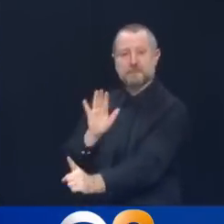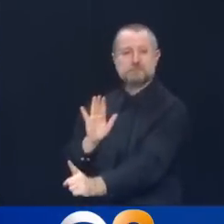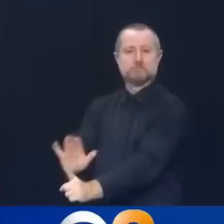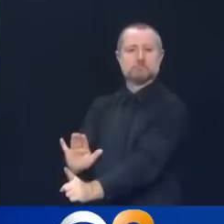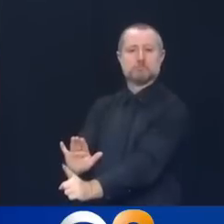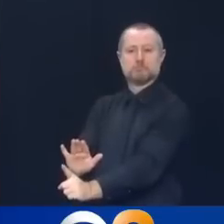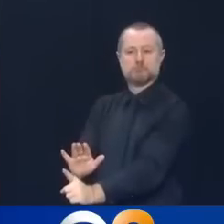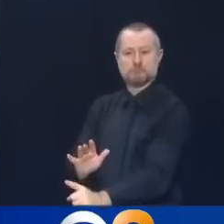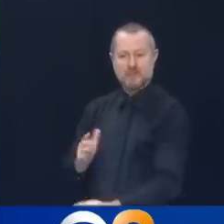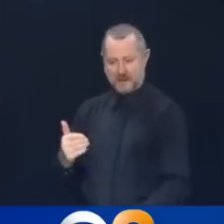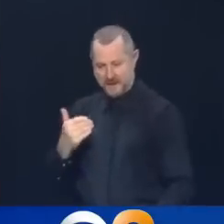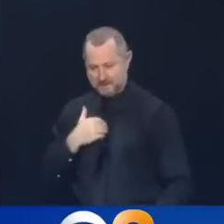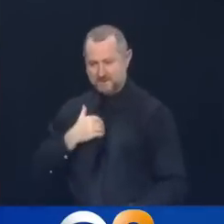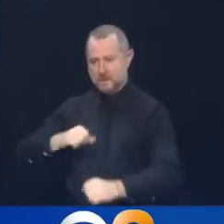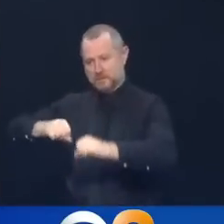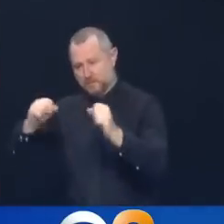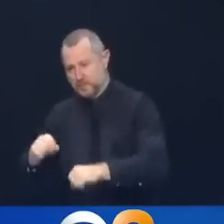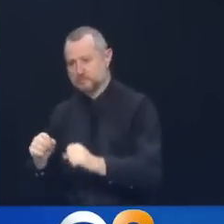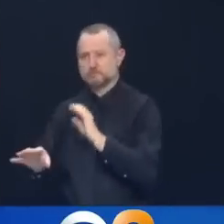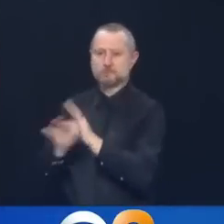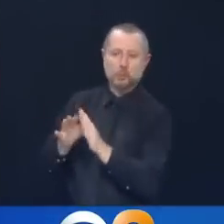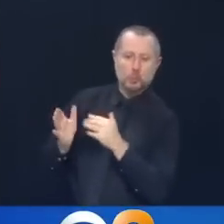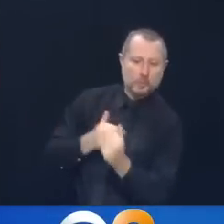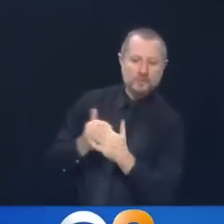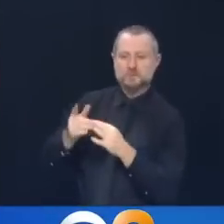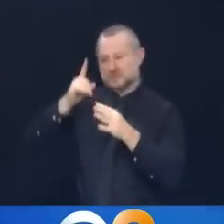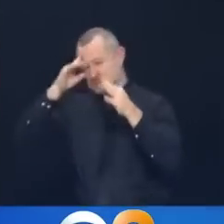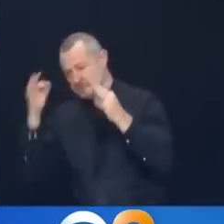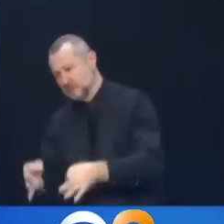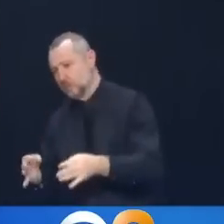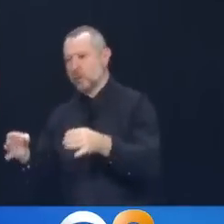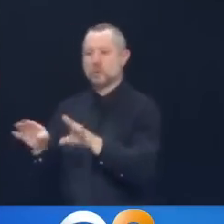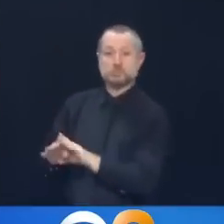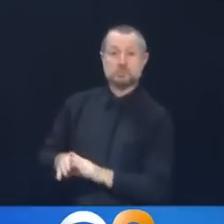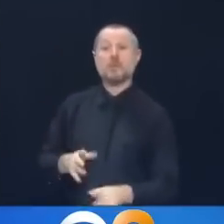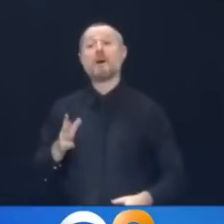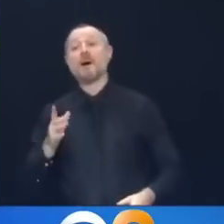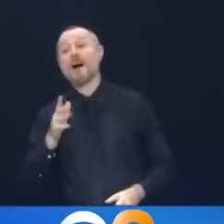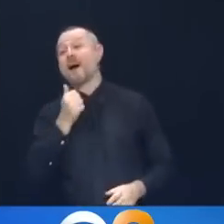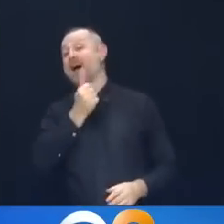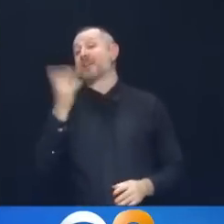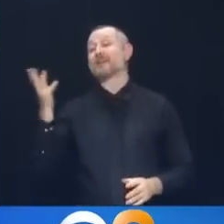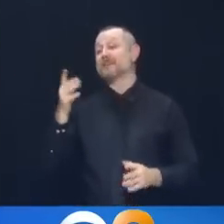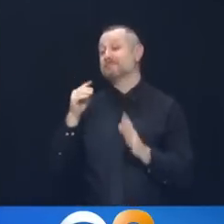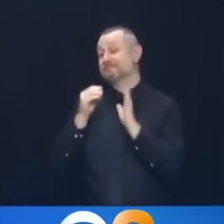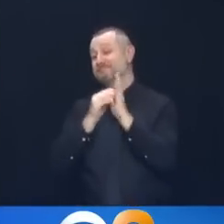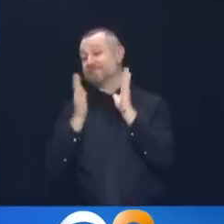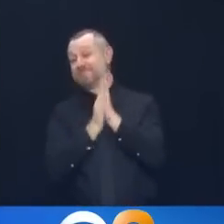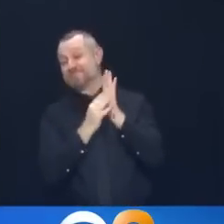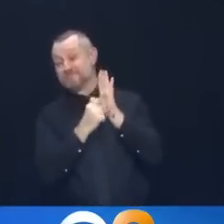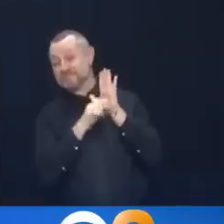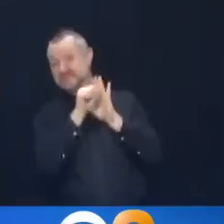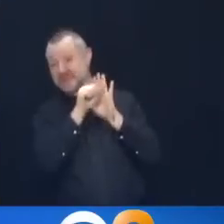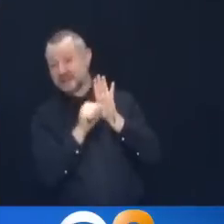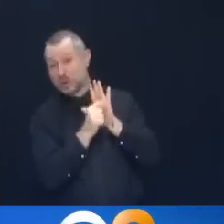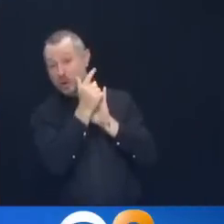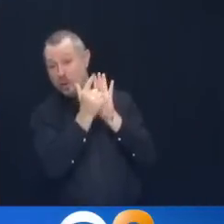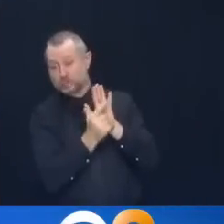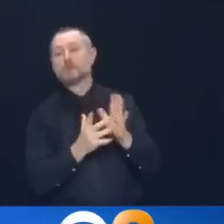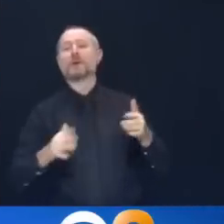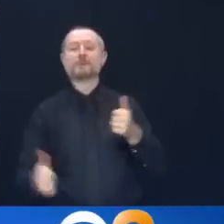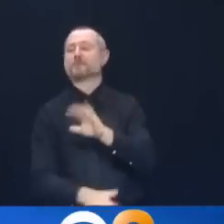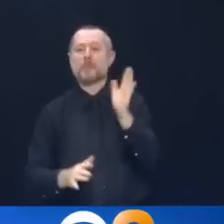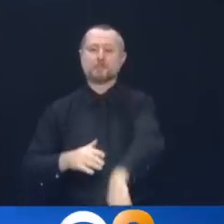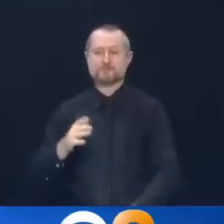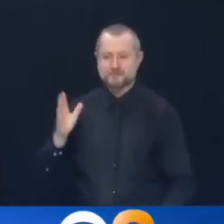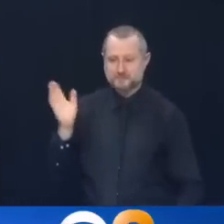number. But on anything that has a state law, obviously the state governs. Nick? On